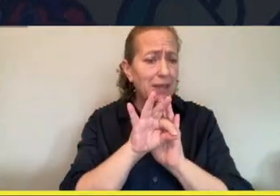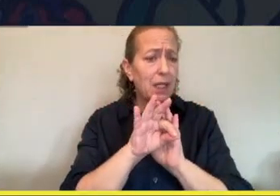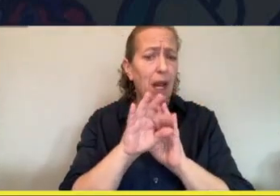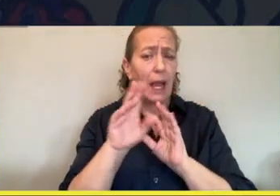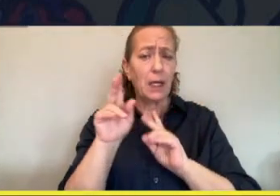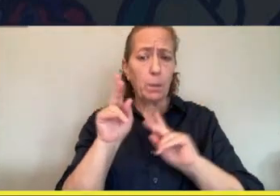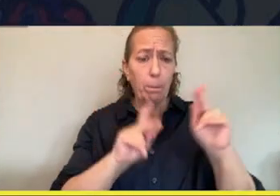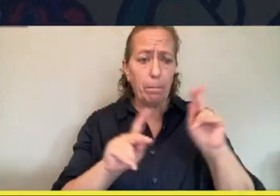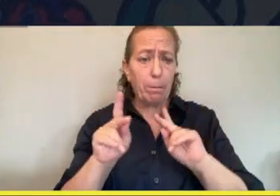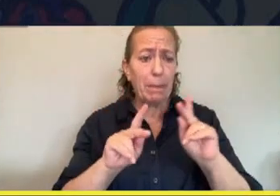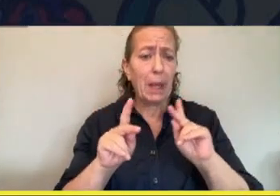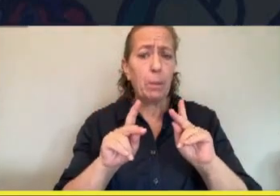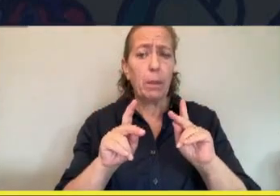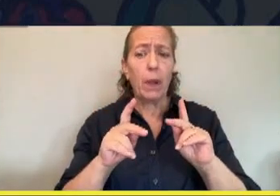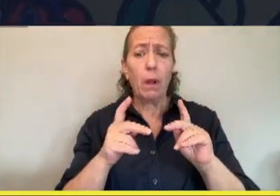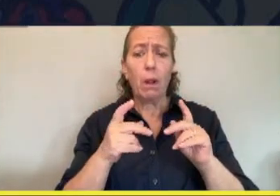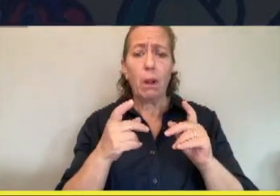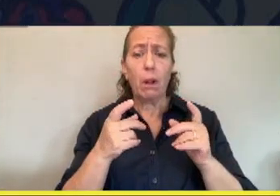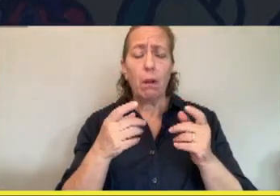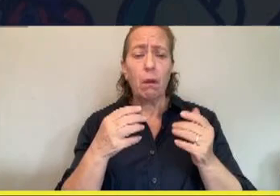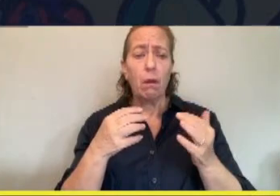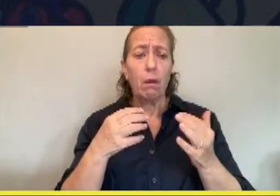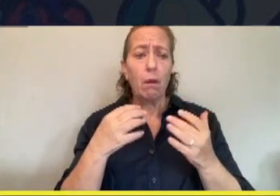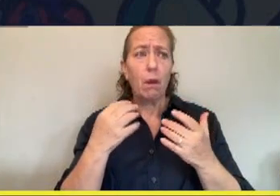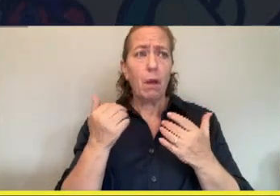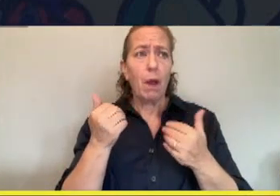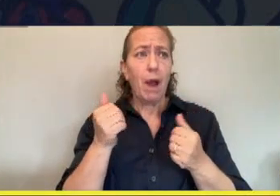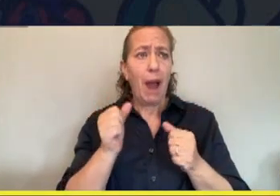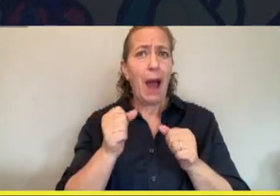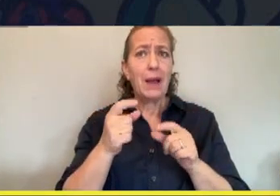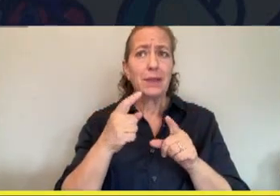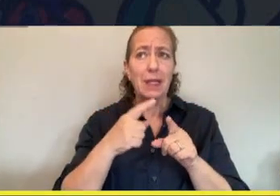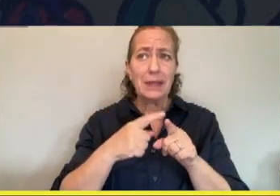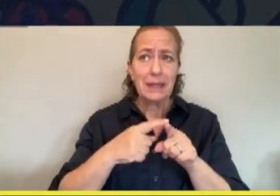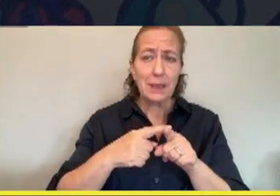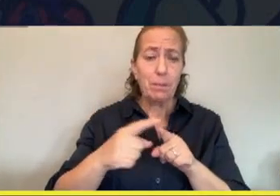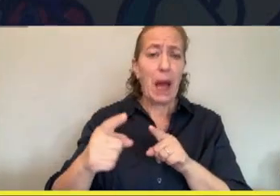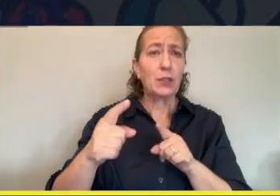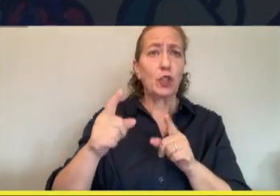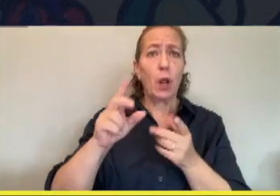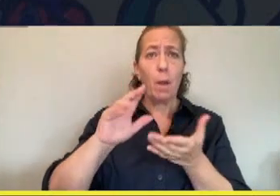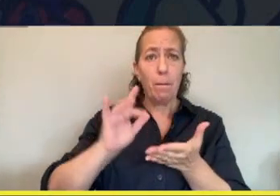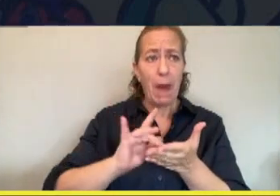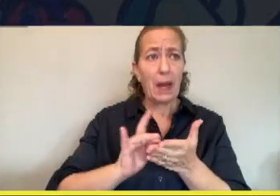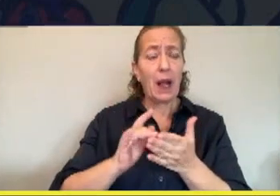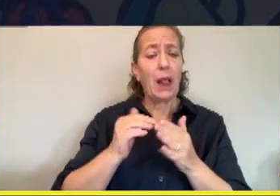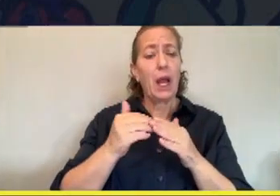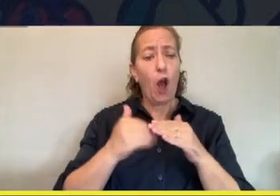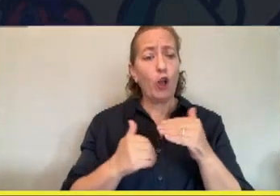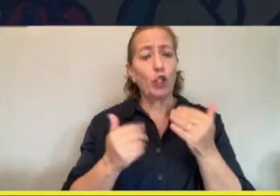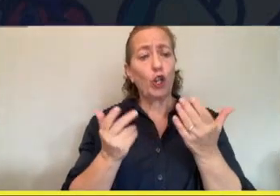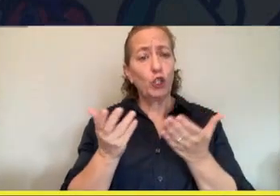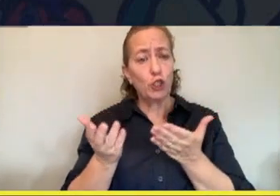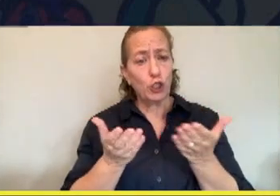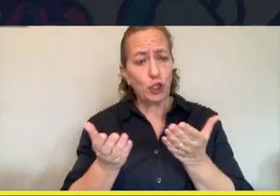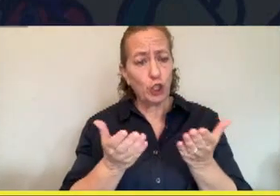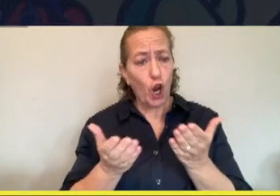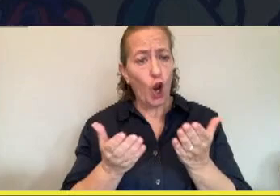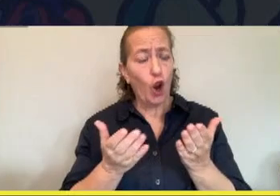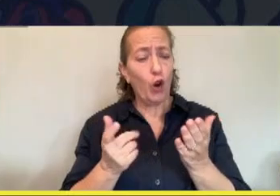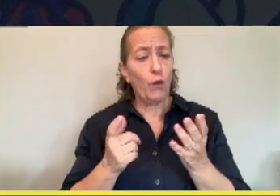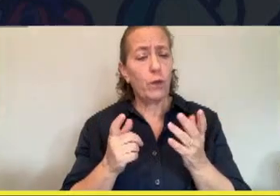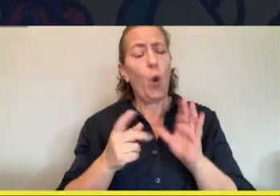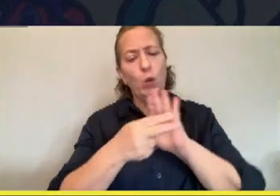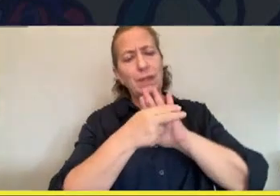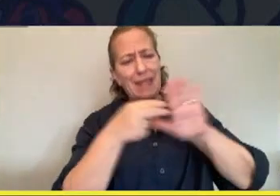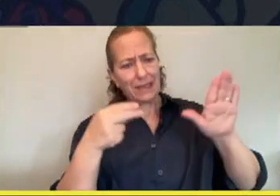to designate people with disability as a special medically underserved population or health disparate population, because that comes with certain